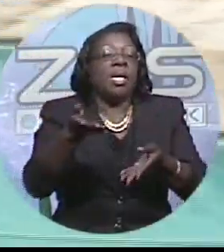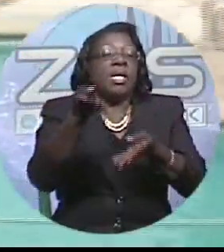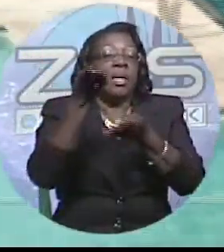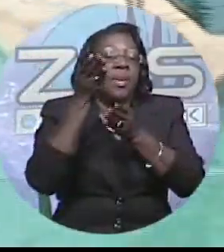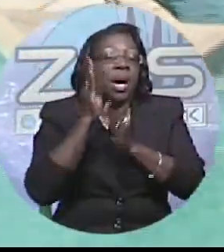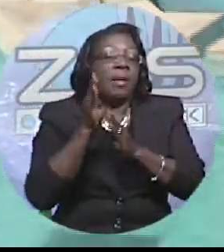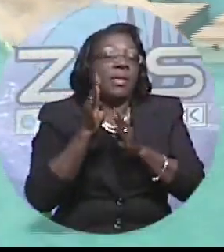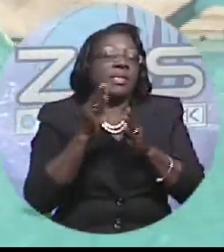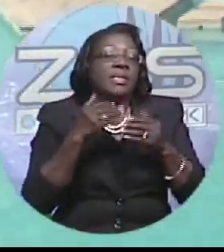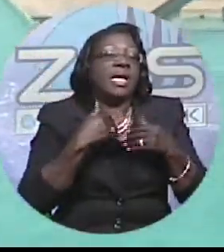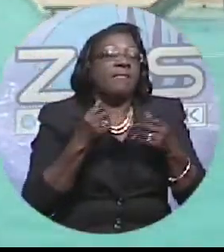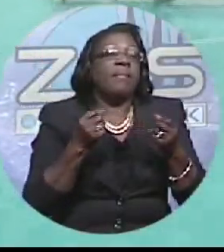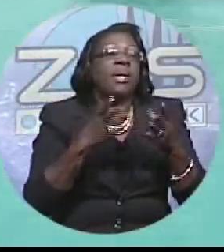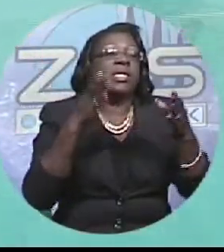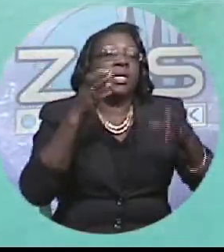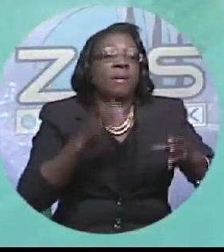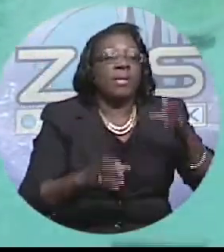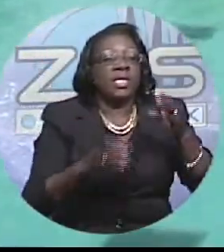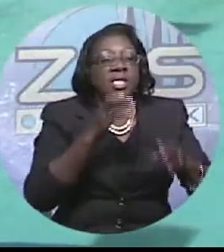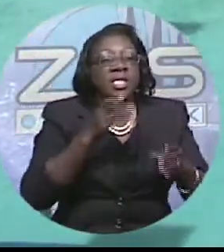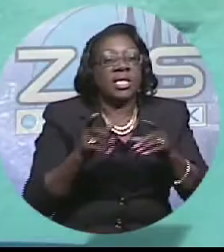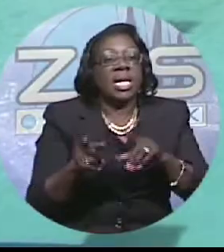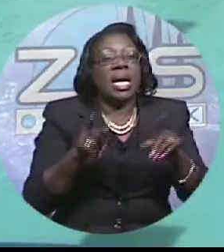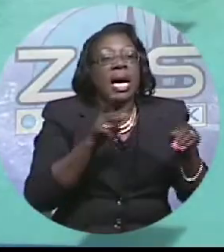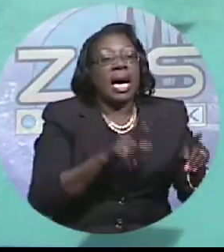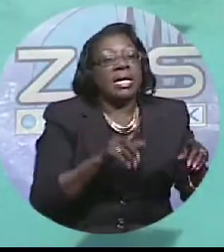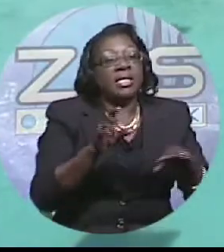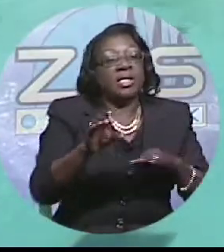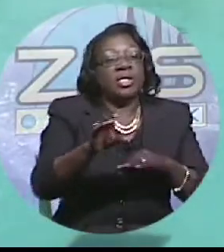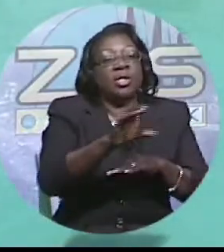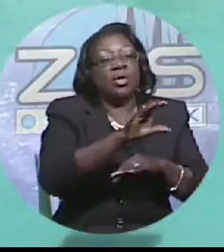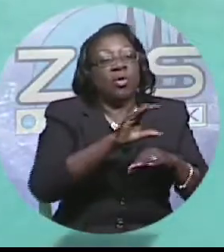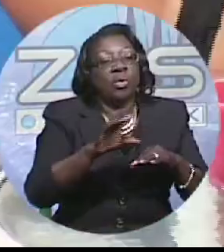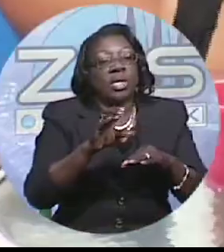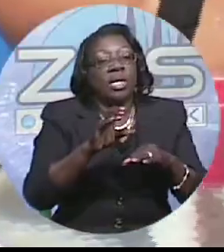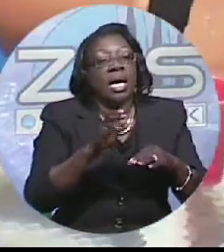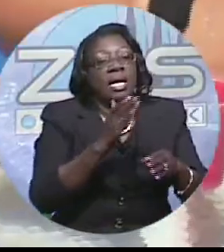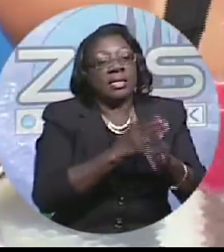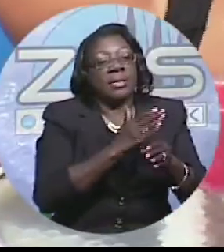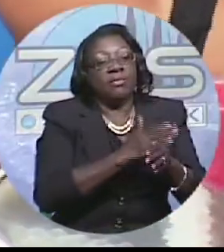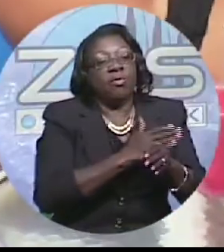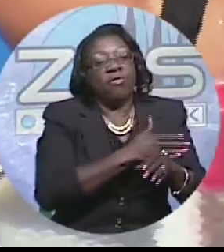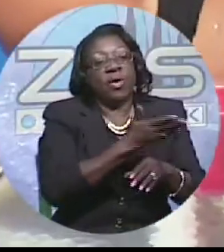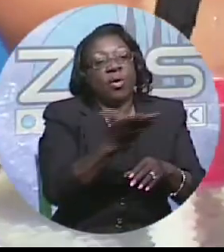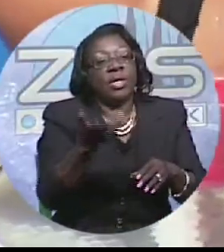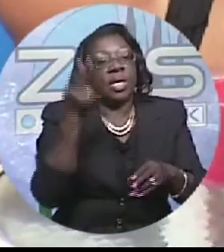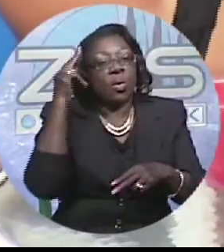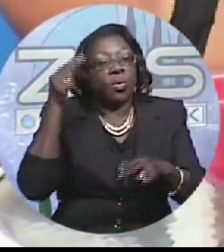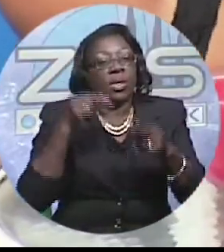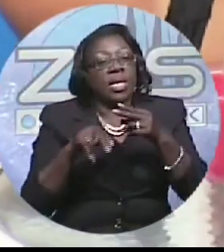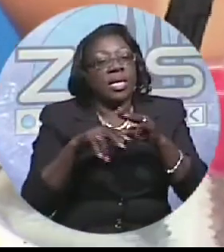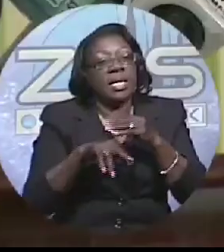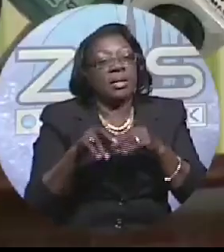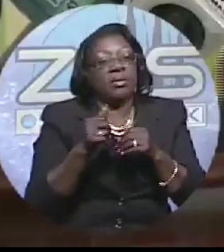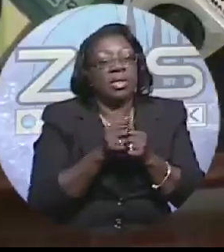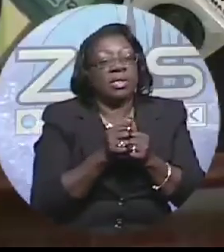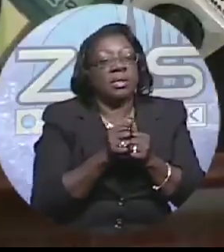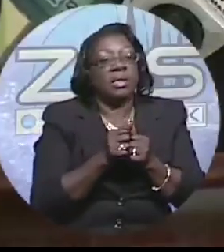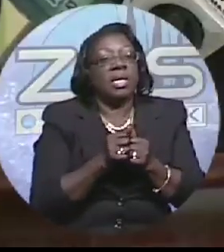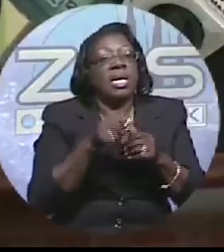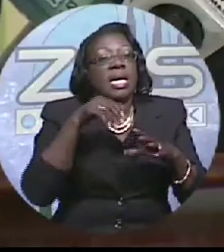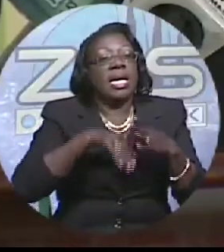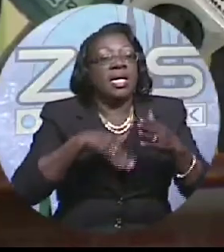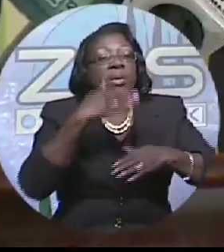competition as the region is aware the fastest way to generate money is through tourism. He challenges staff to go beyond what is required. In